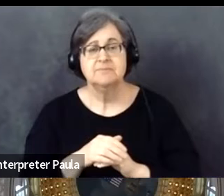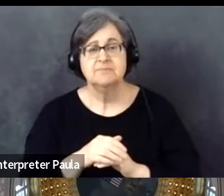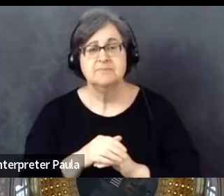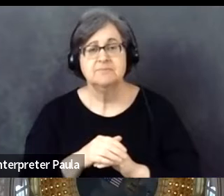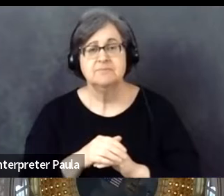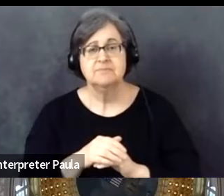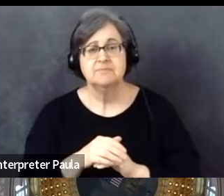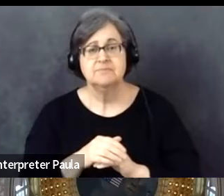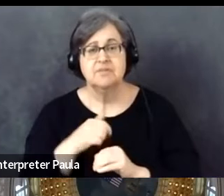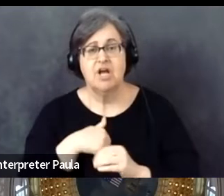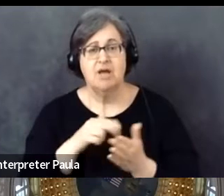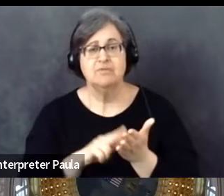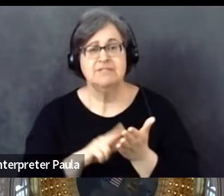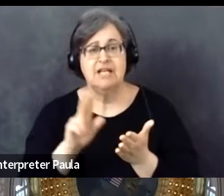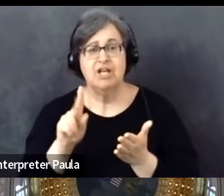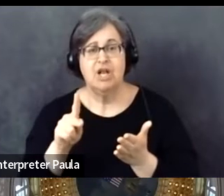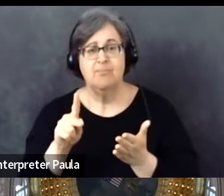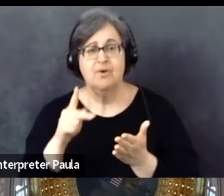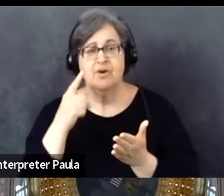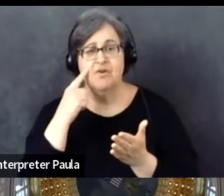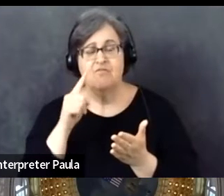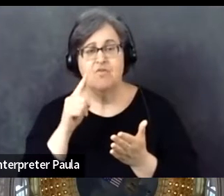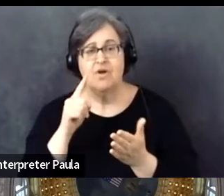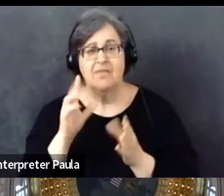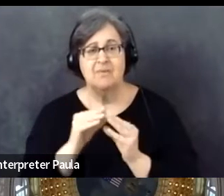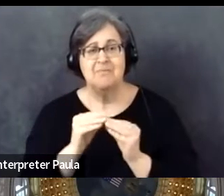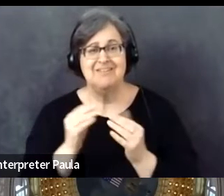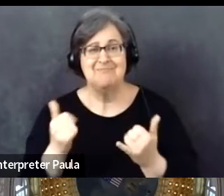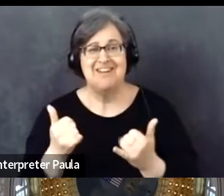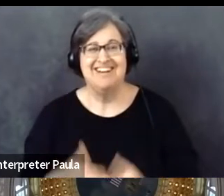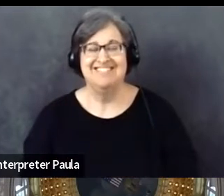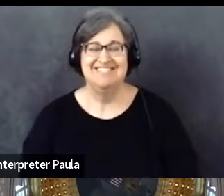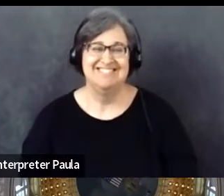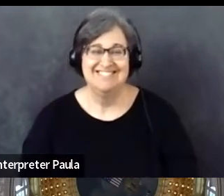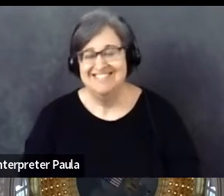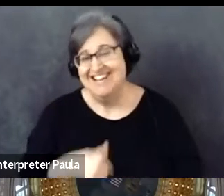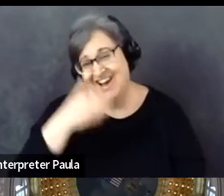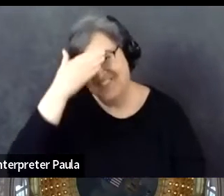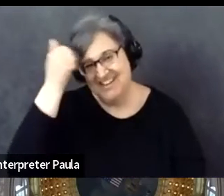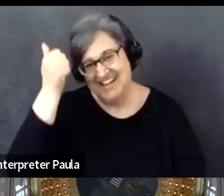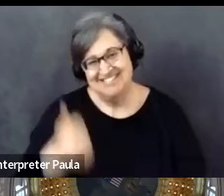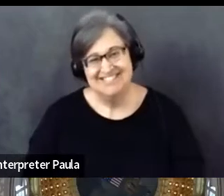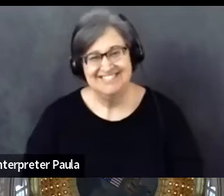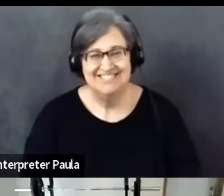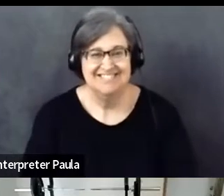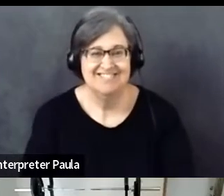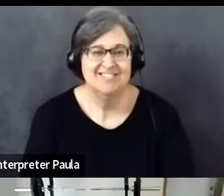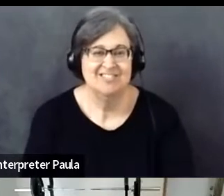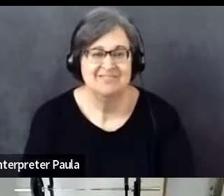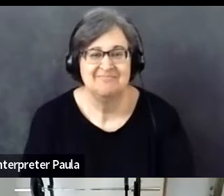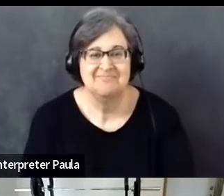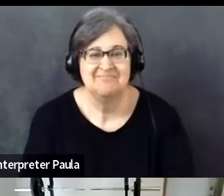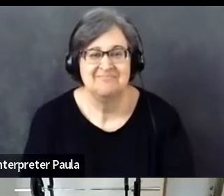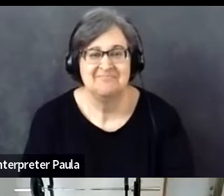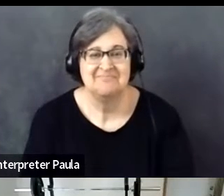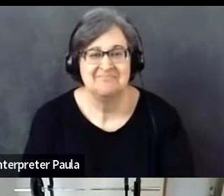literally signing up for mine right now because I forgot. So they're signed up